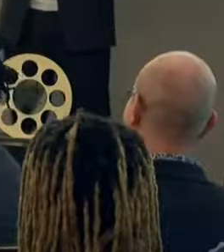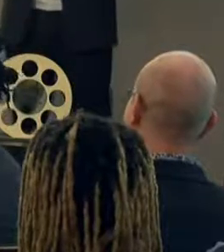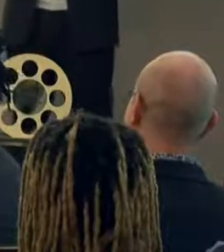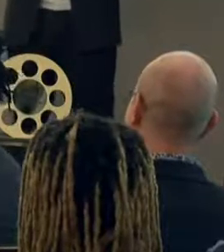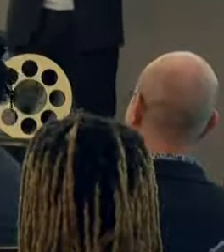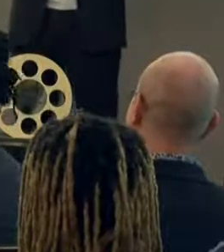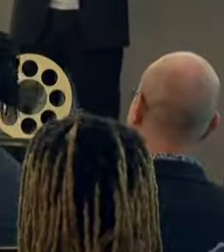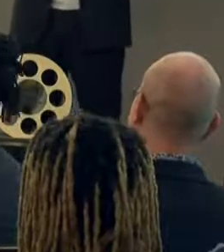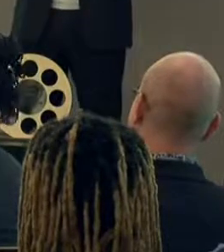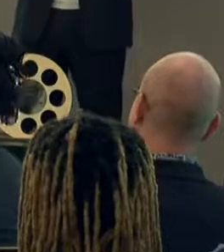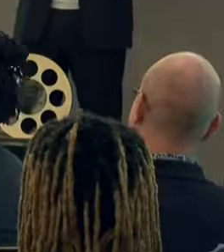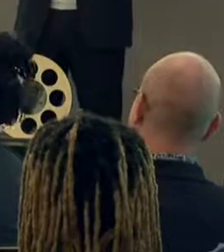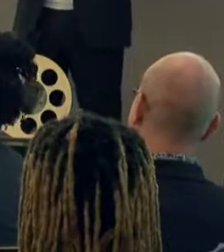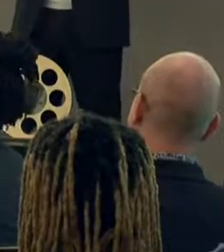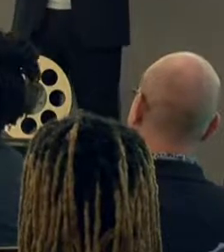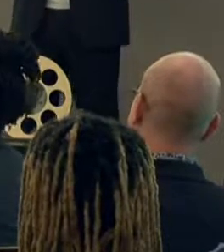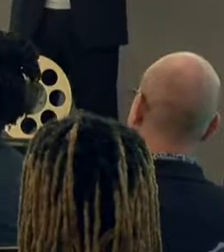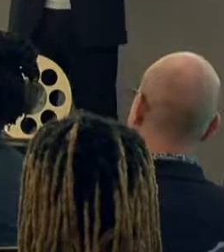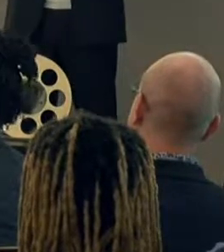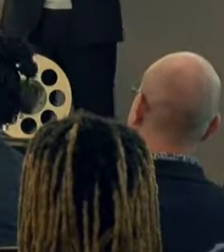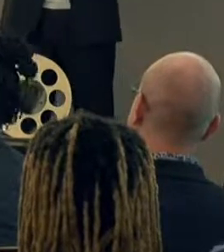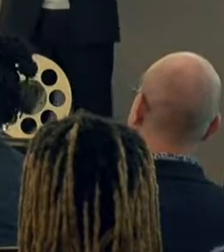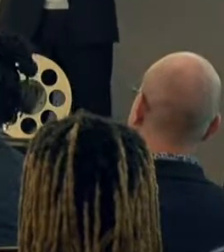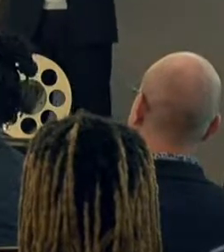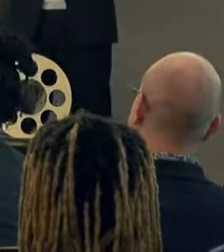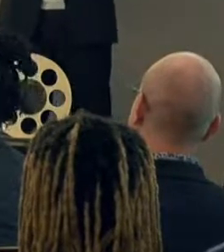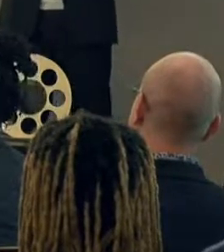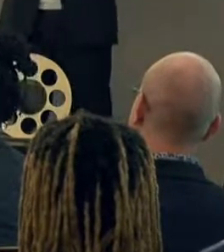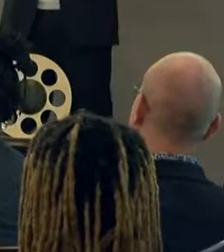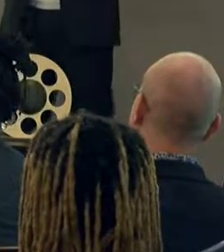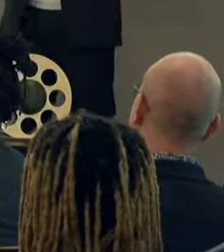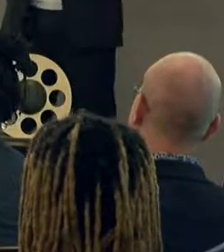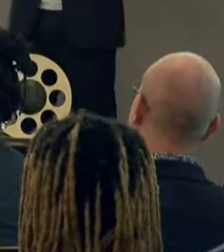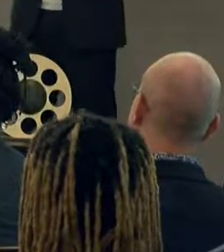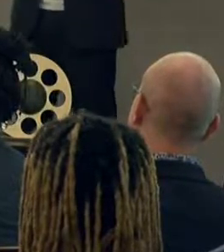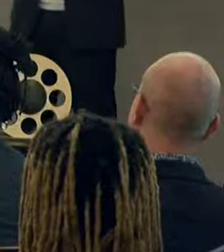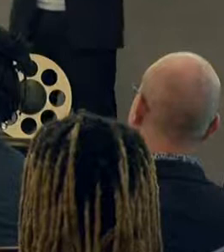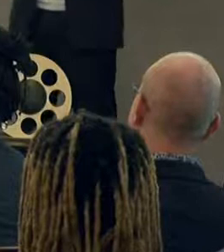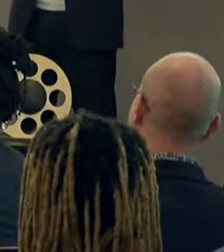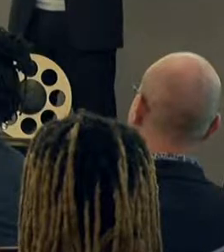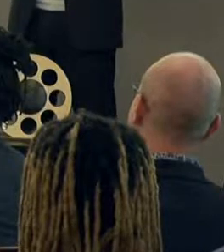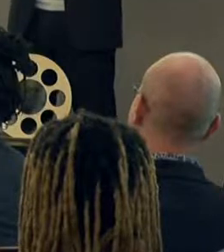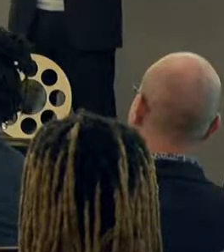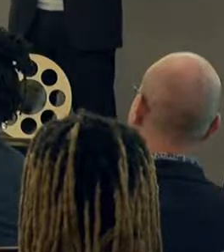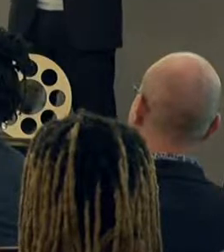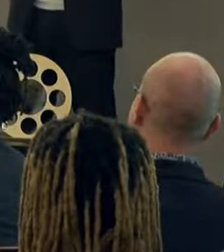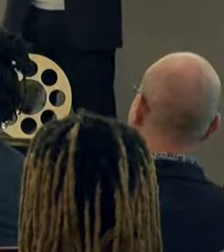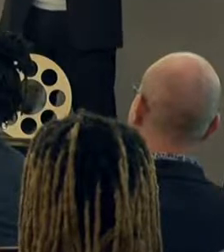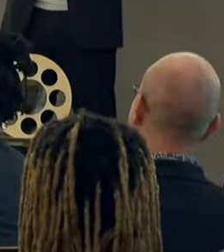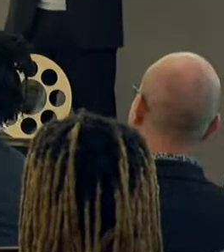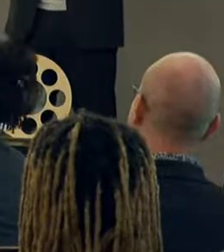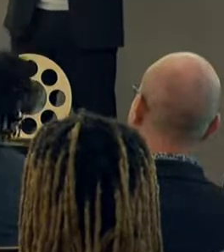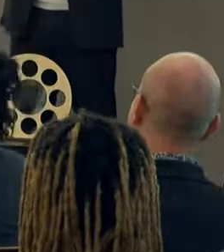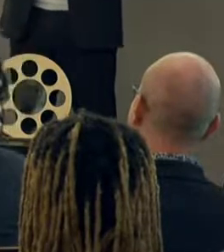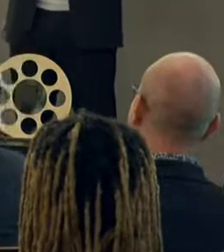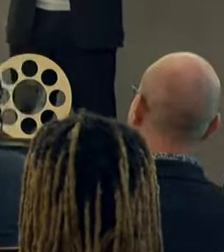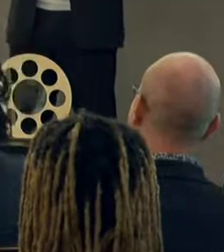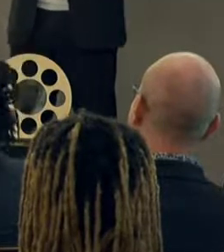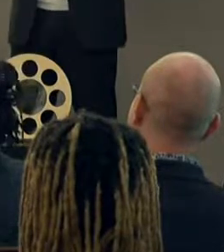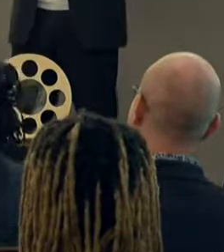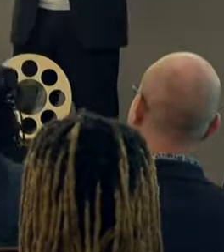So like, that's something that is very French. Like to forget that something black have to be black.